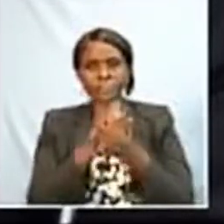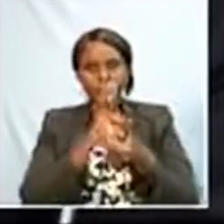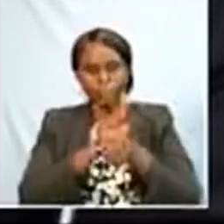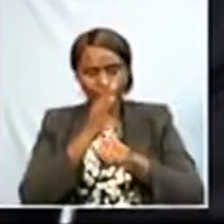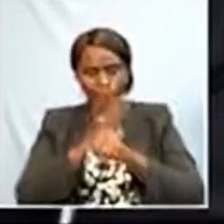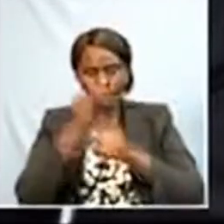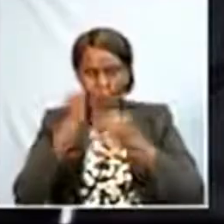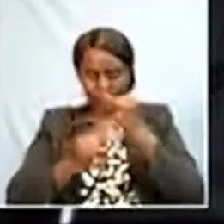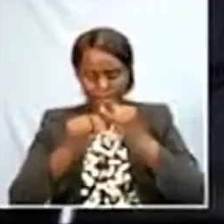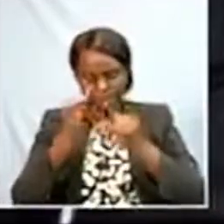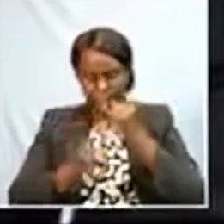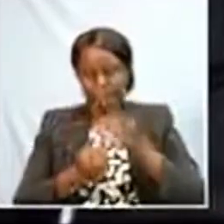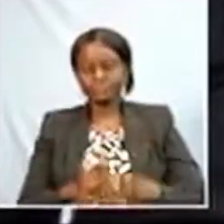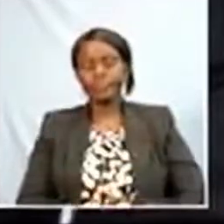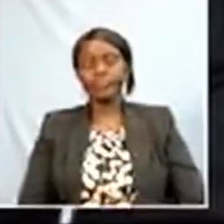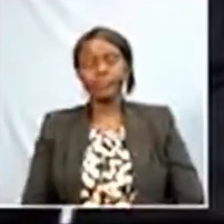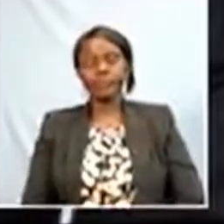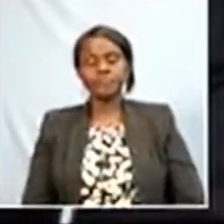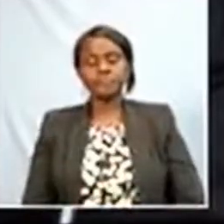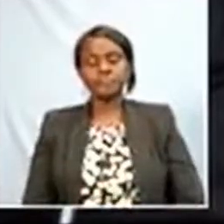whilst the